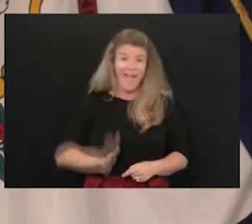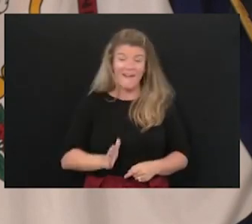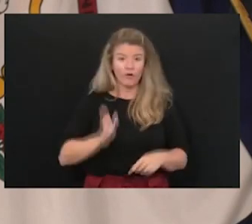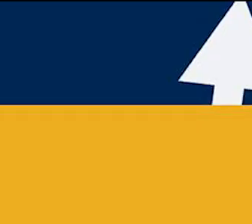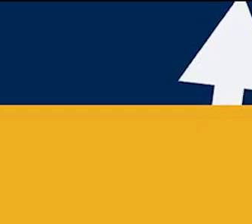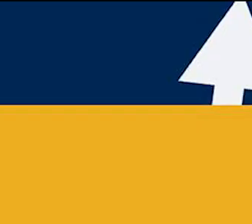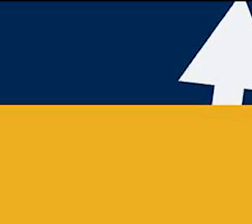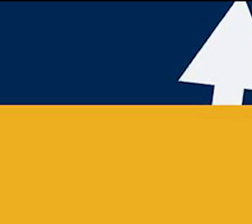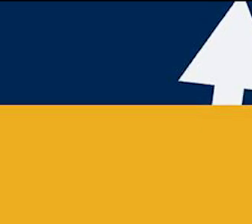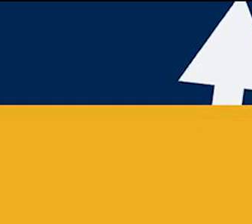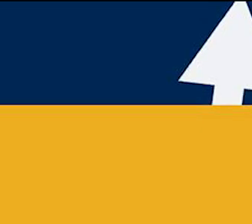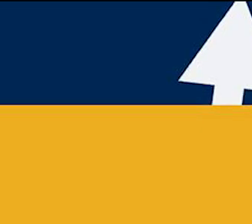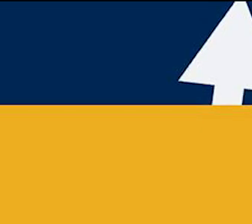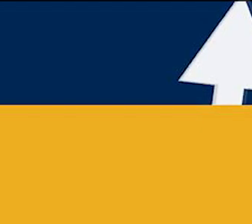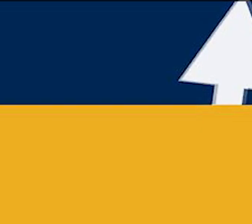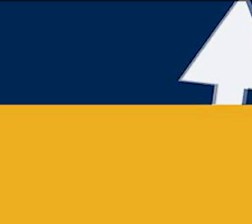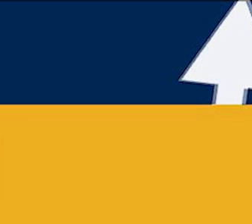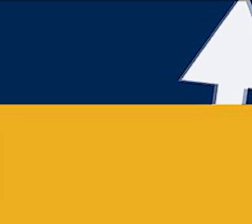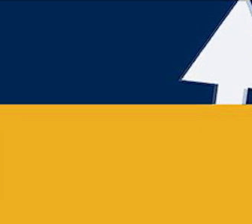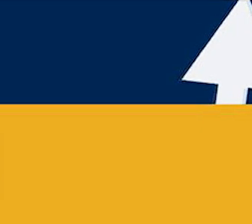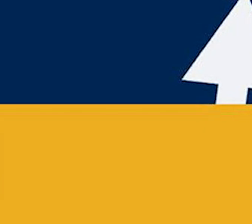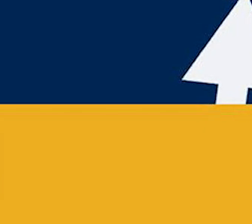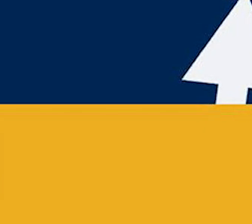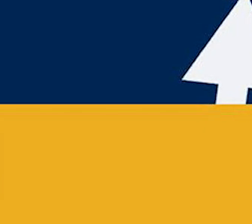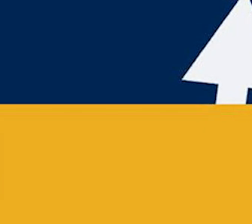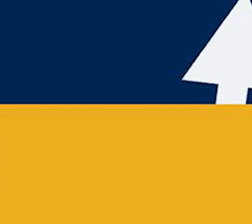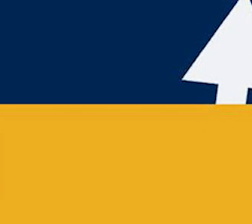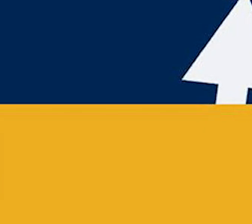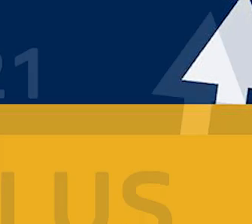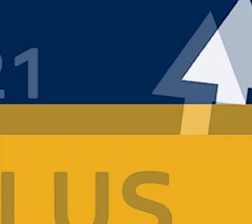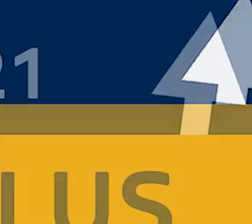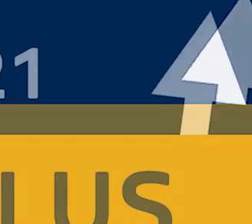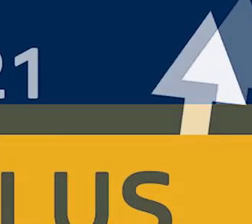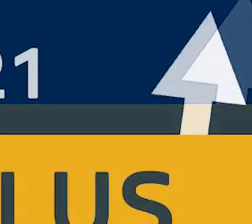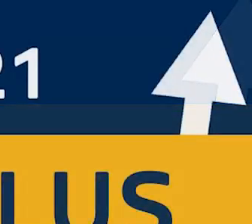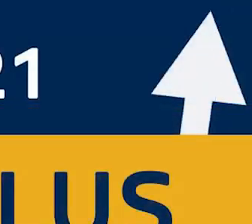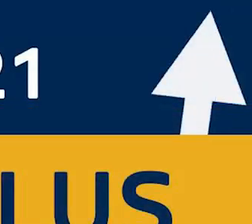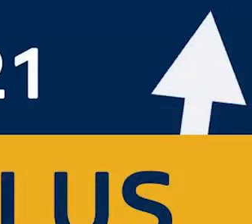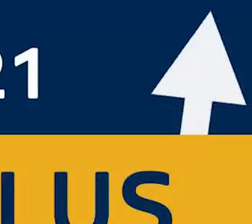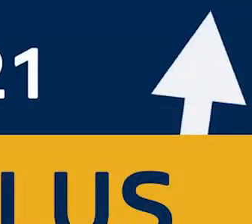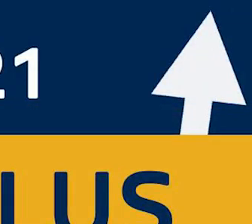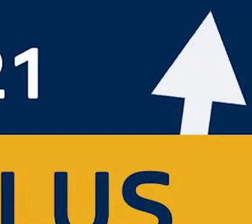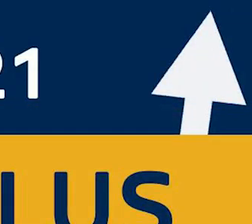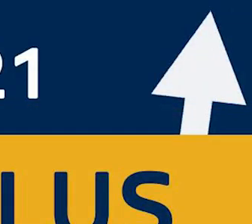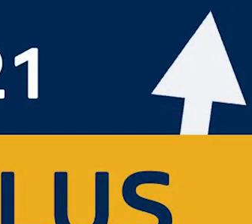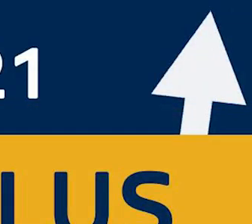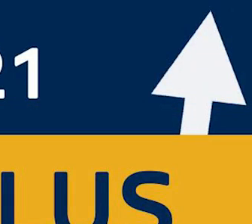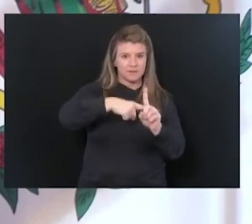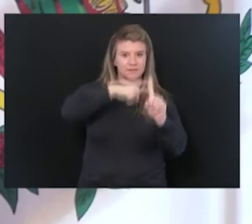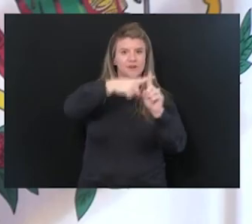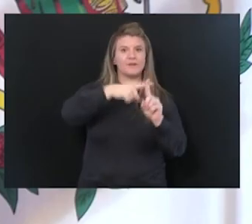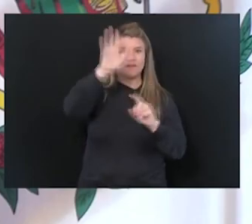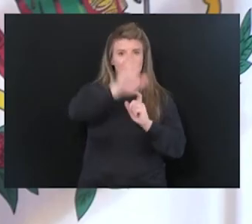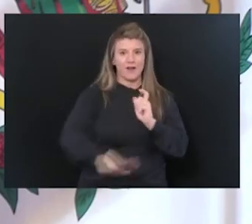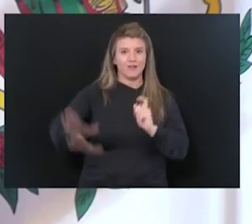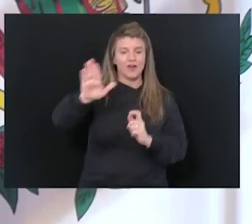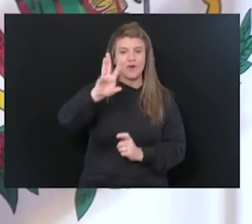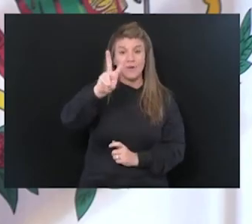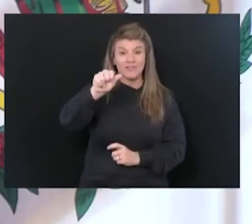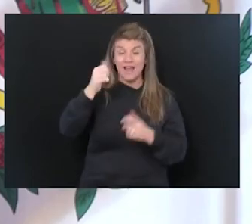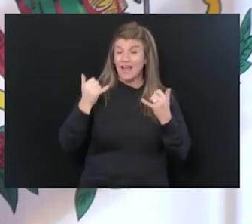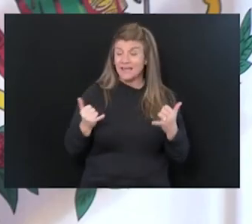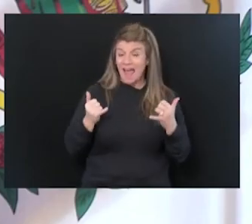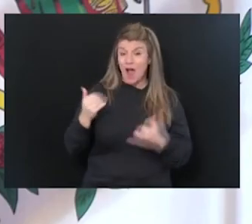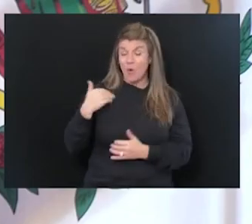off. And had recorded surpluses in seven of the eight months so far in fiscal year 2021. We're now at